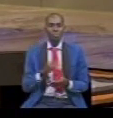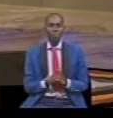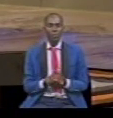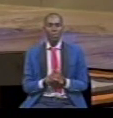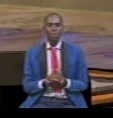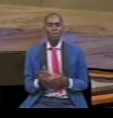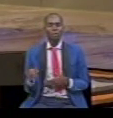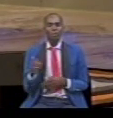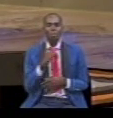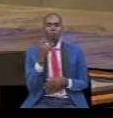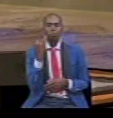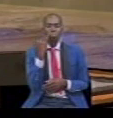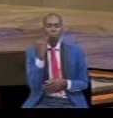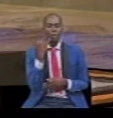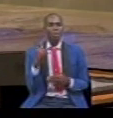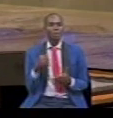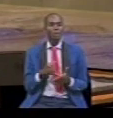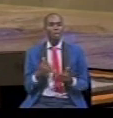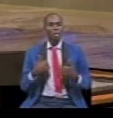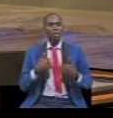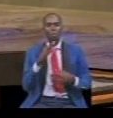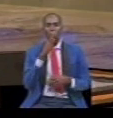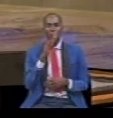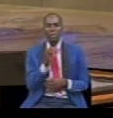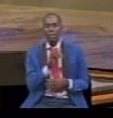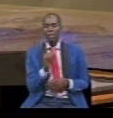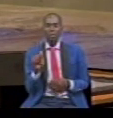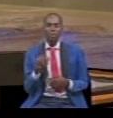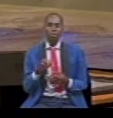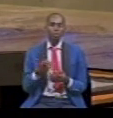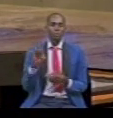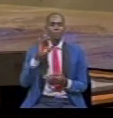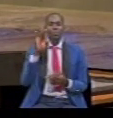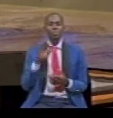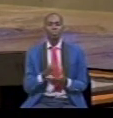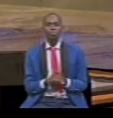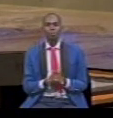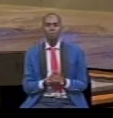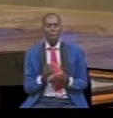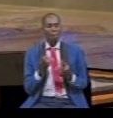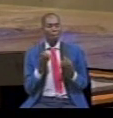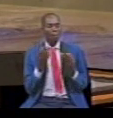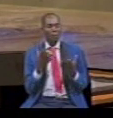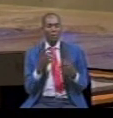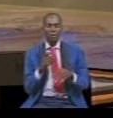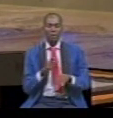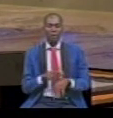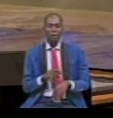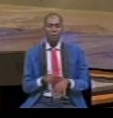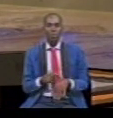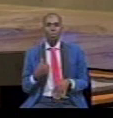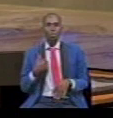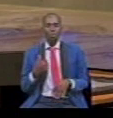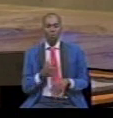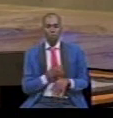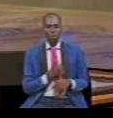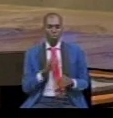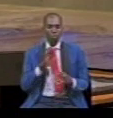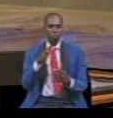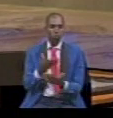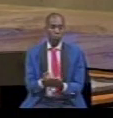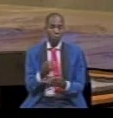They supposed it had been a spirit. Many times we get into